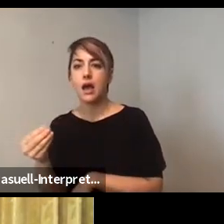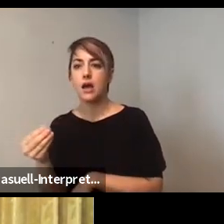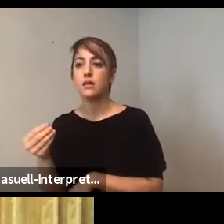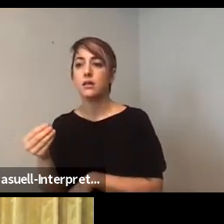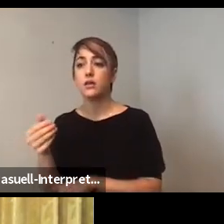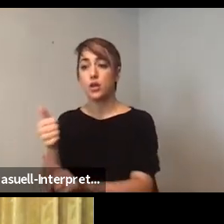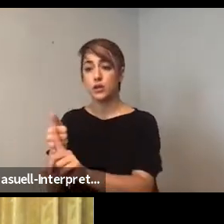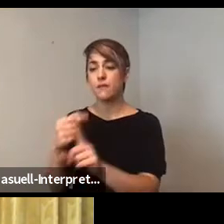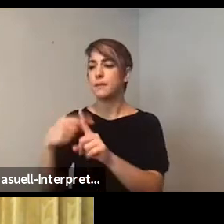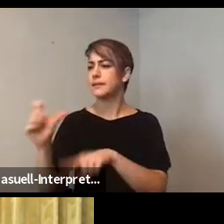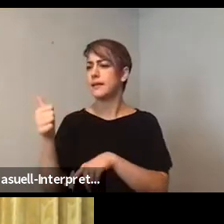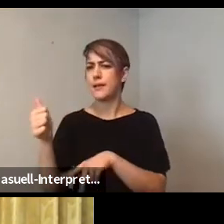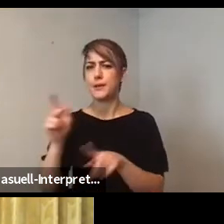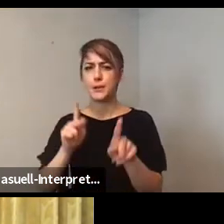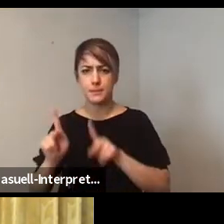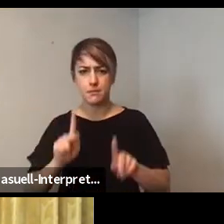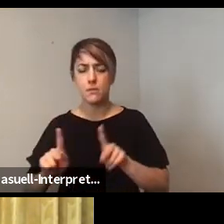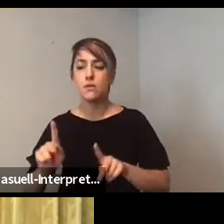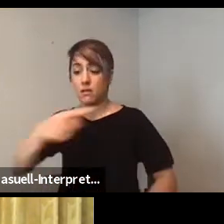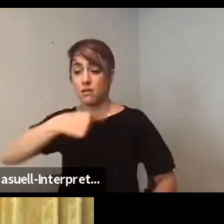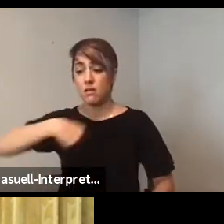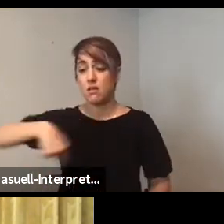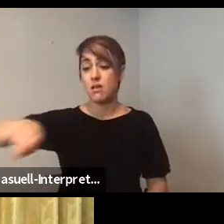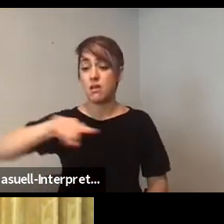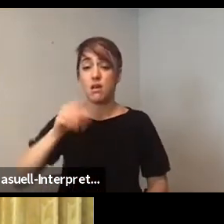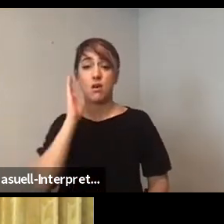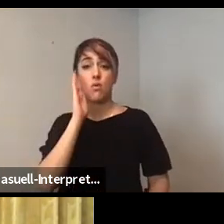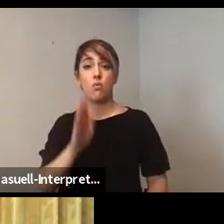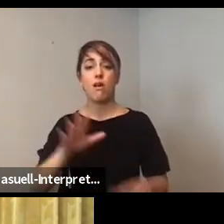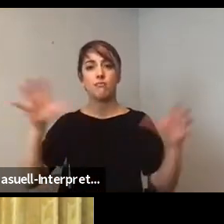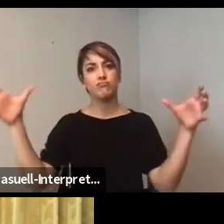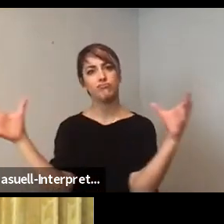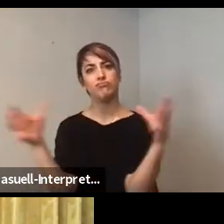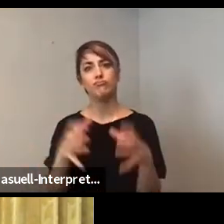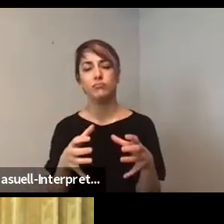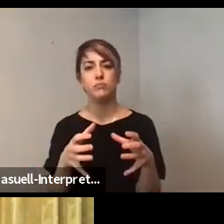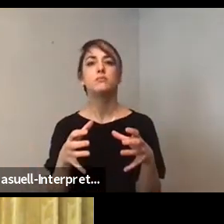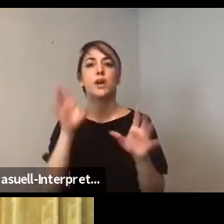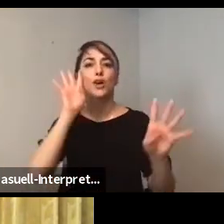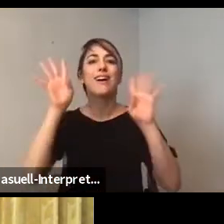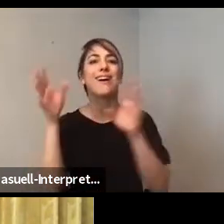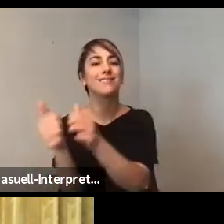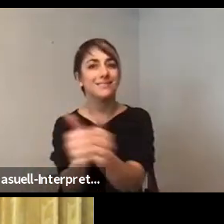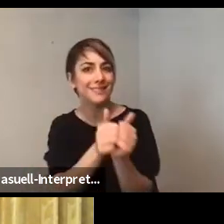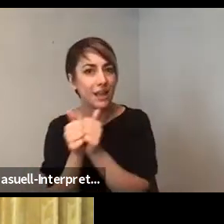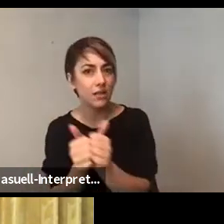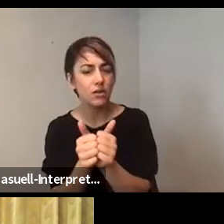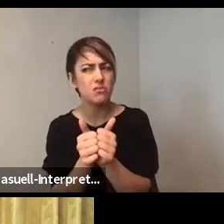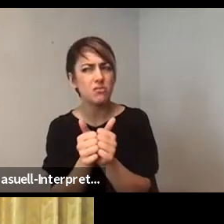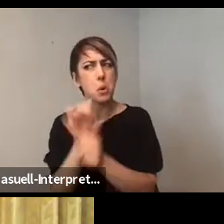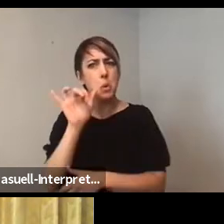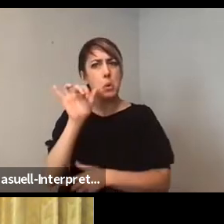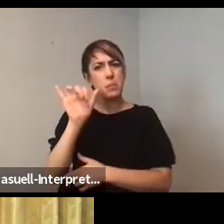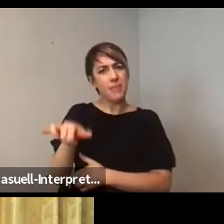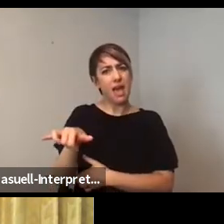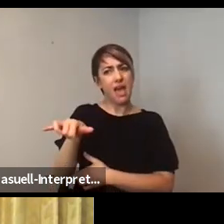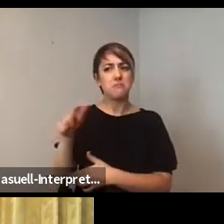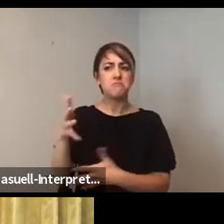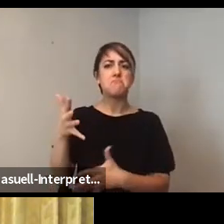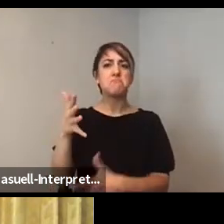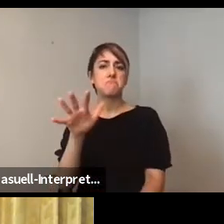from their own home, from their own spaces. And this is kind of a devised work. Talking